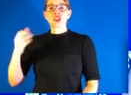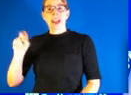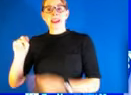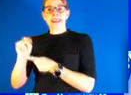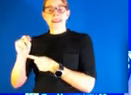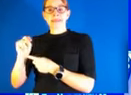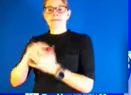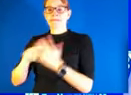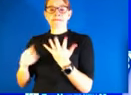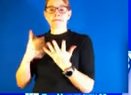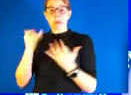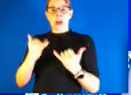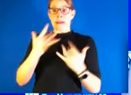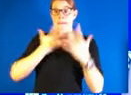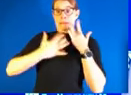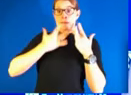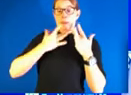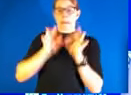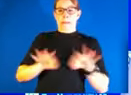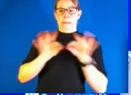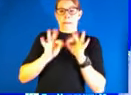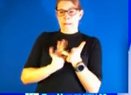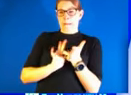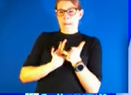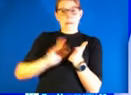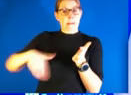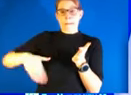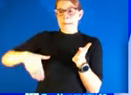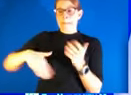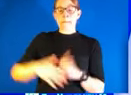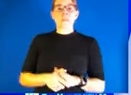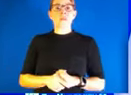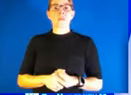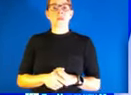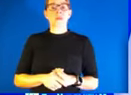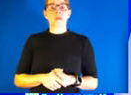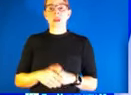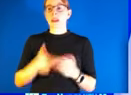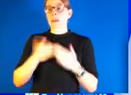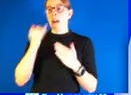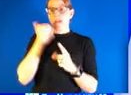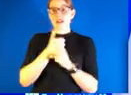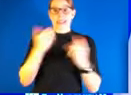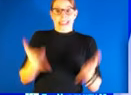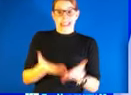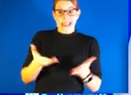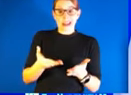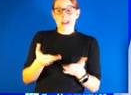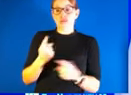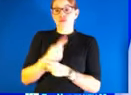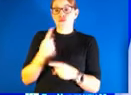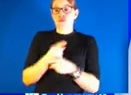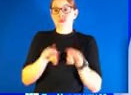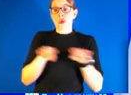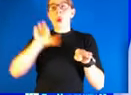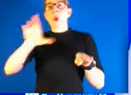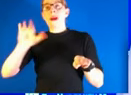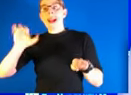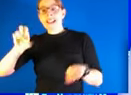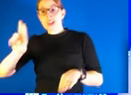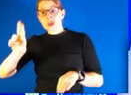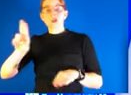on any of those really vital medicines and drugs that you need, either when you're here in the hospital on the regular floors or in the ICUs,